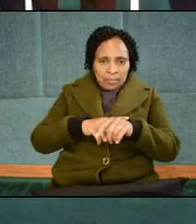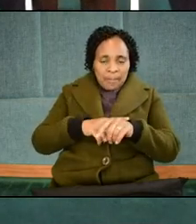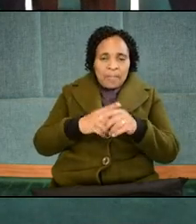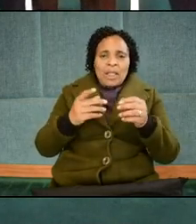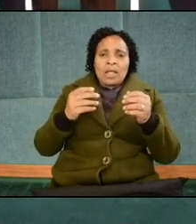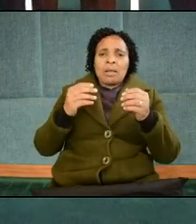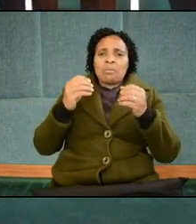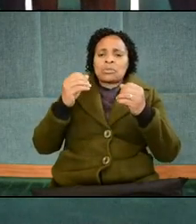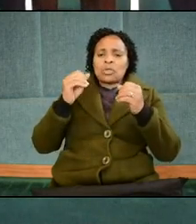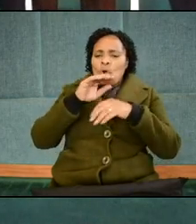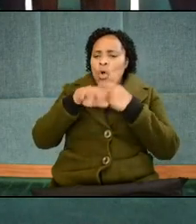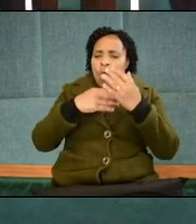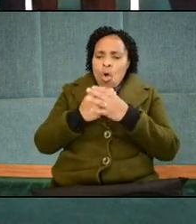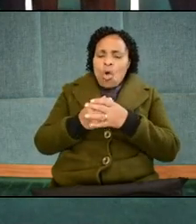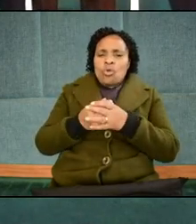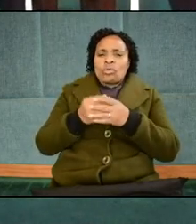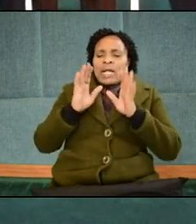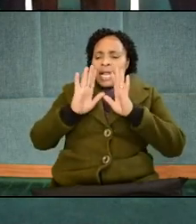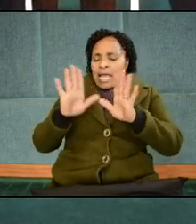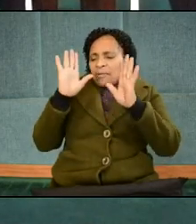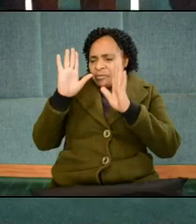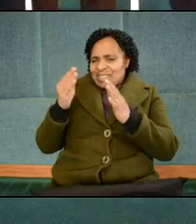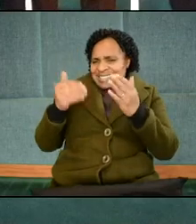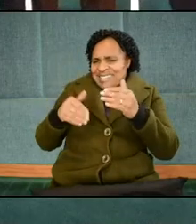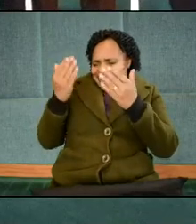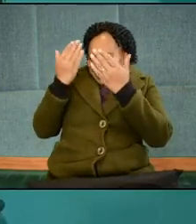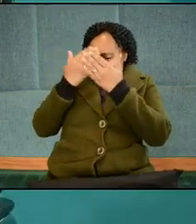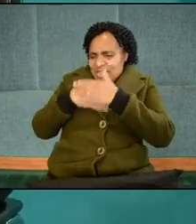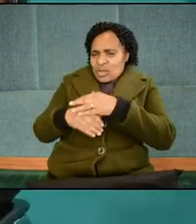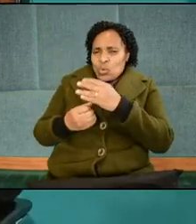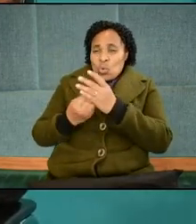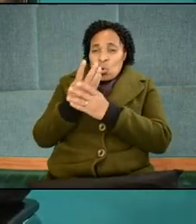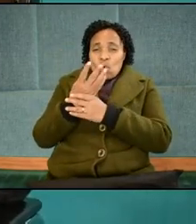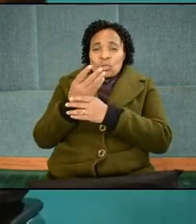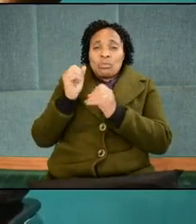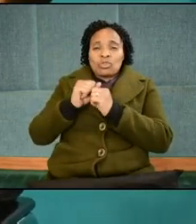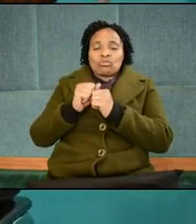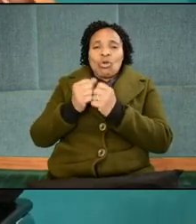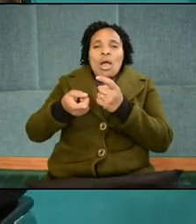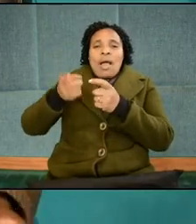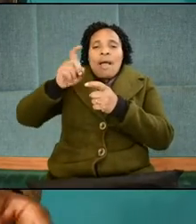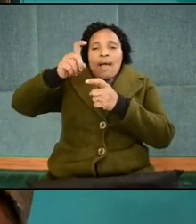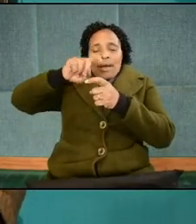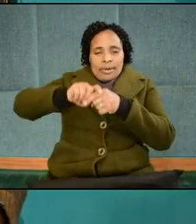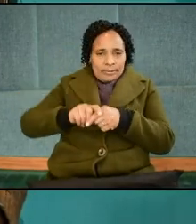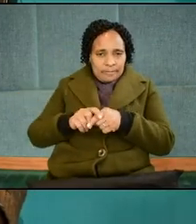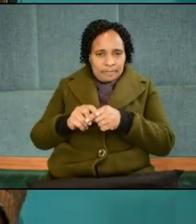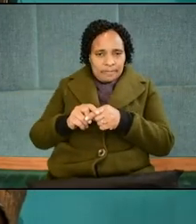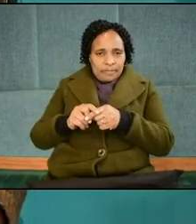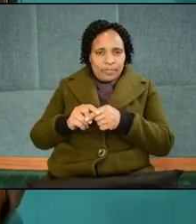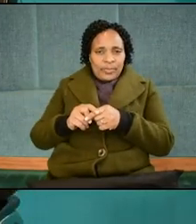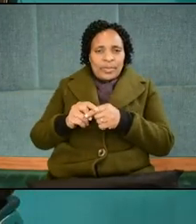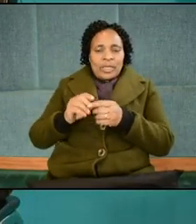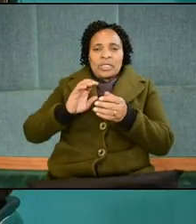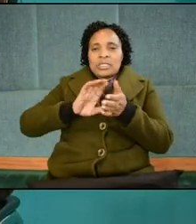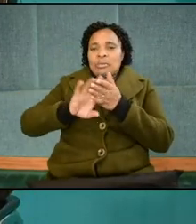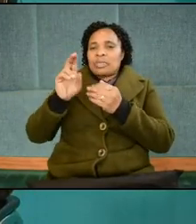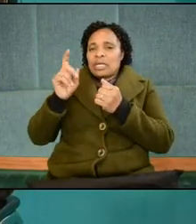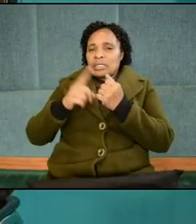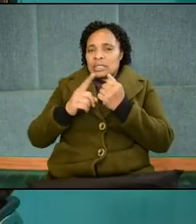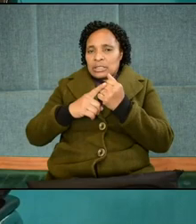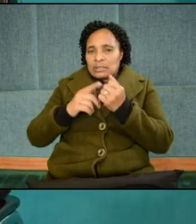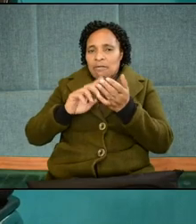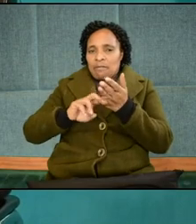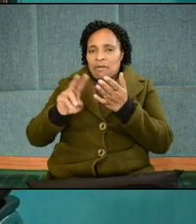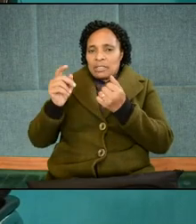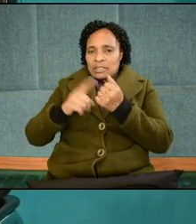let a single seed of darkness grow in you, it's mm-hmm. going to fester, like leprosy, as Teacher Bridget has just explained. And the symptoms